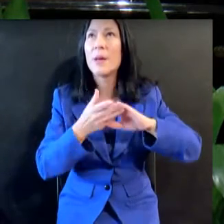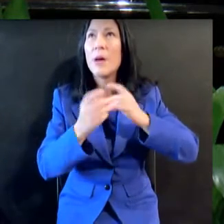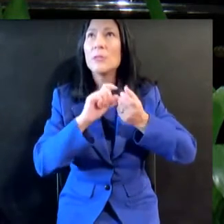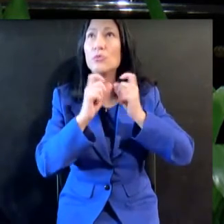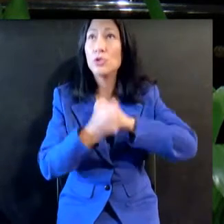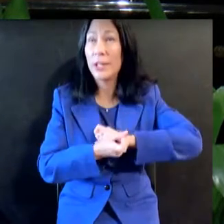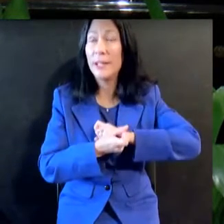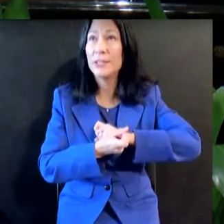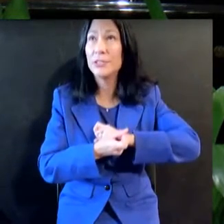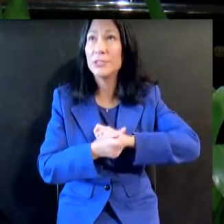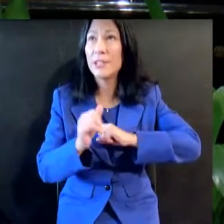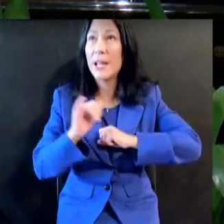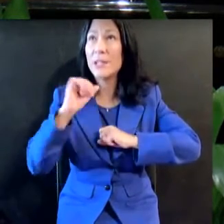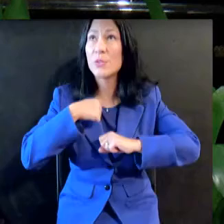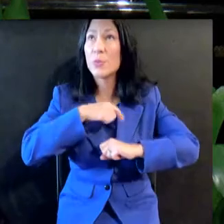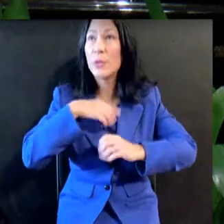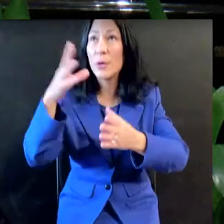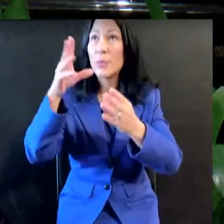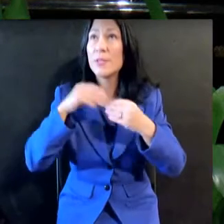as we receive you.